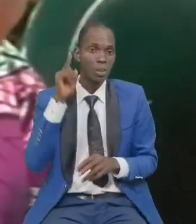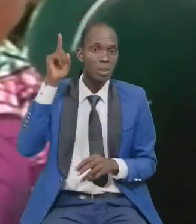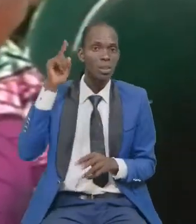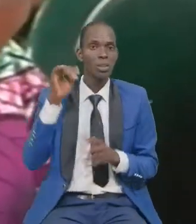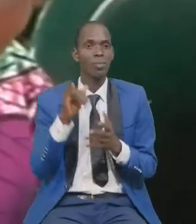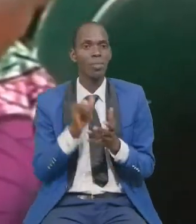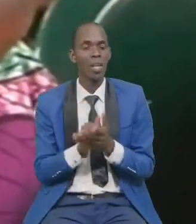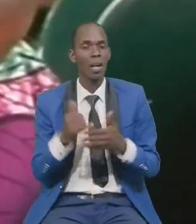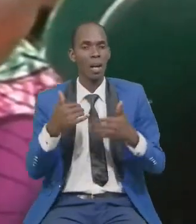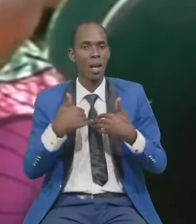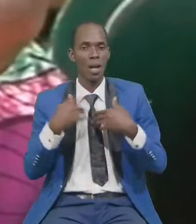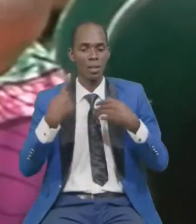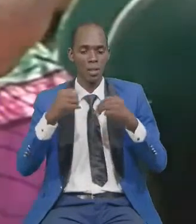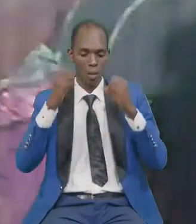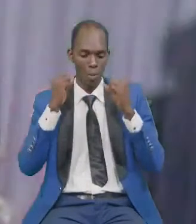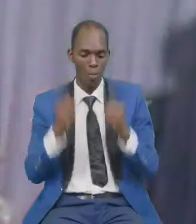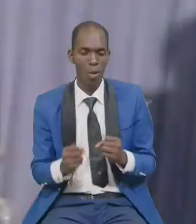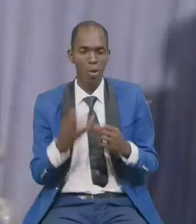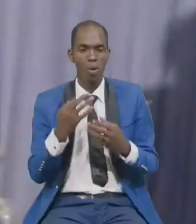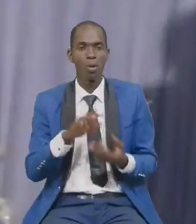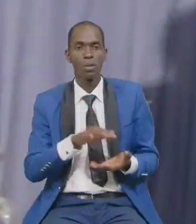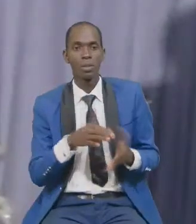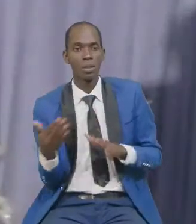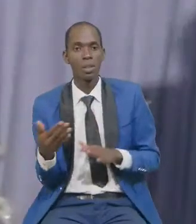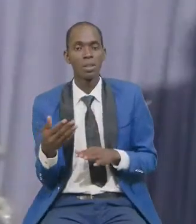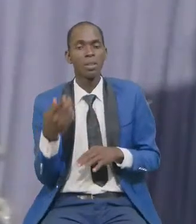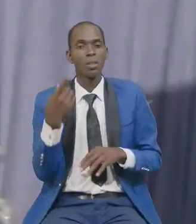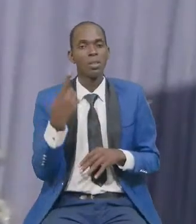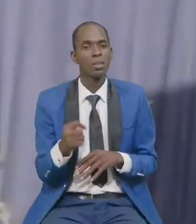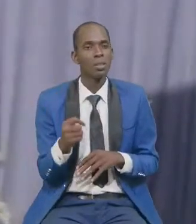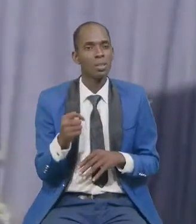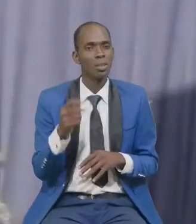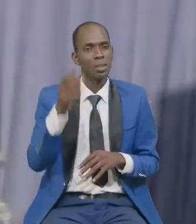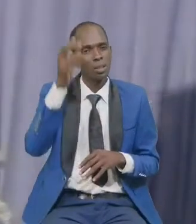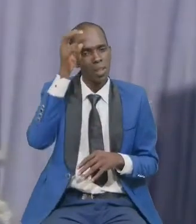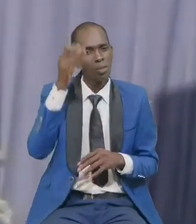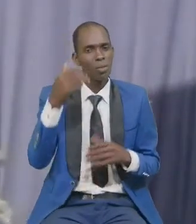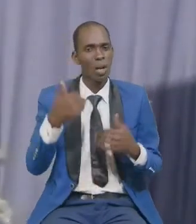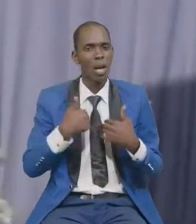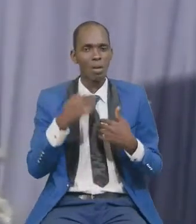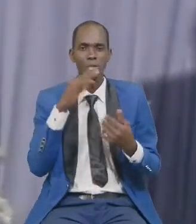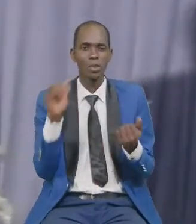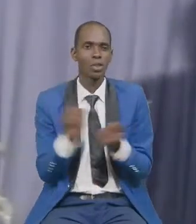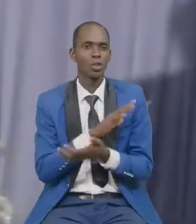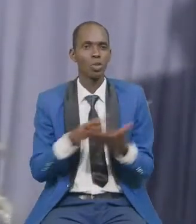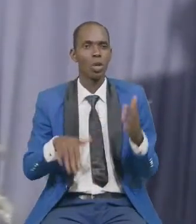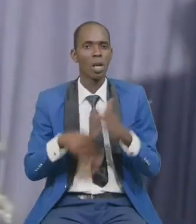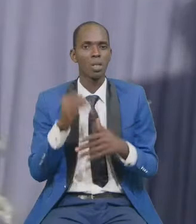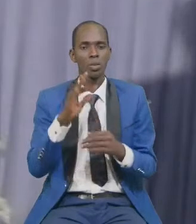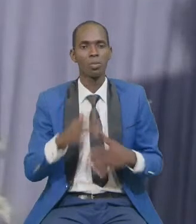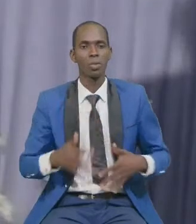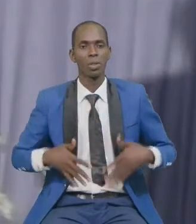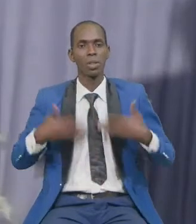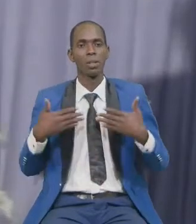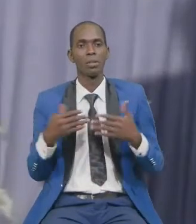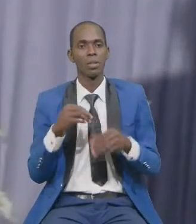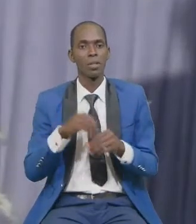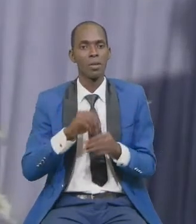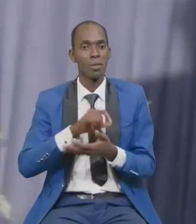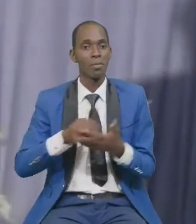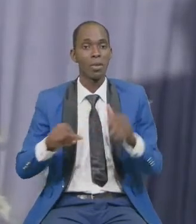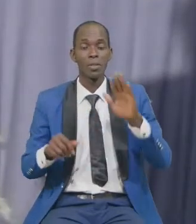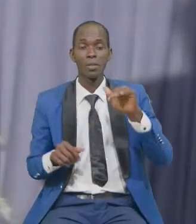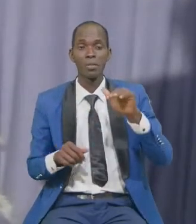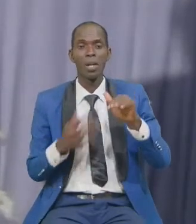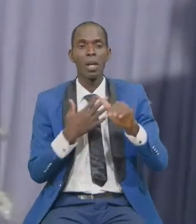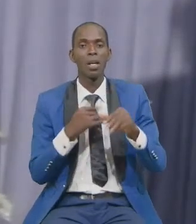of death, the devil, has been destroyed out of your life. Verse 15, and to